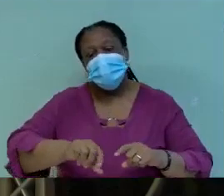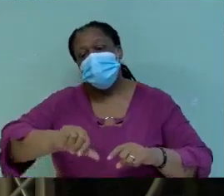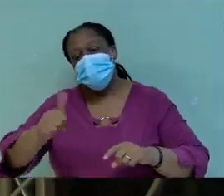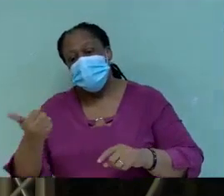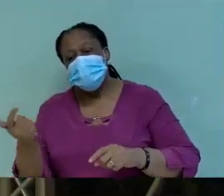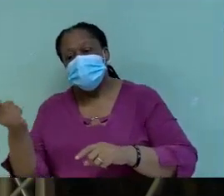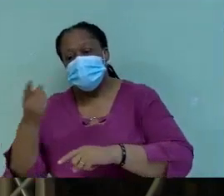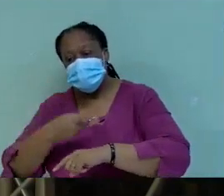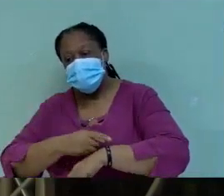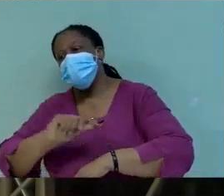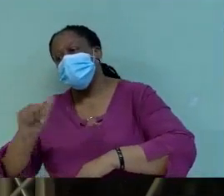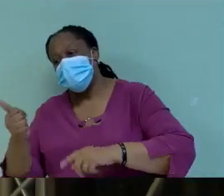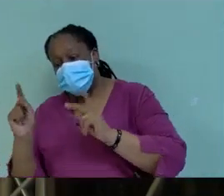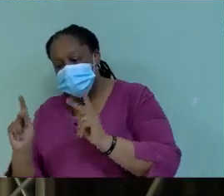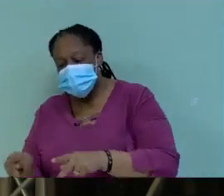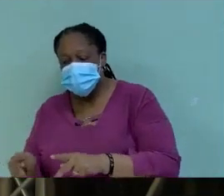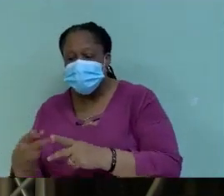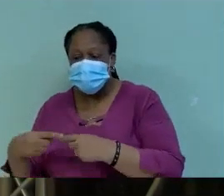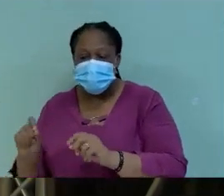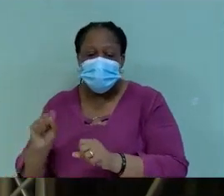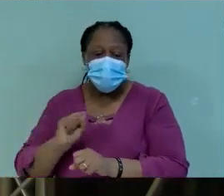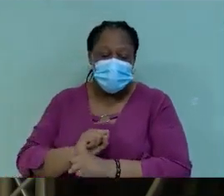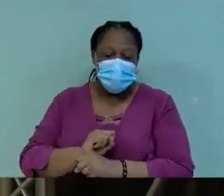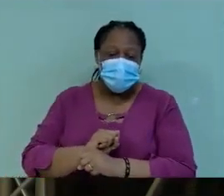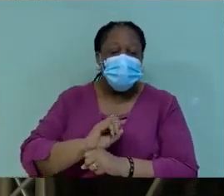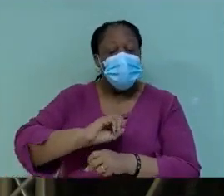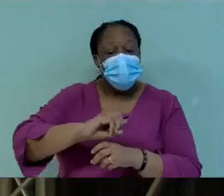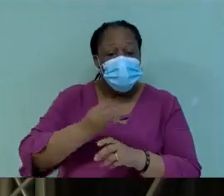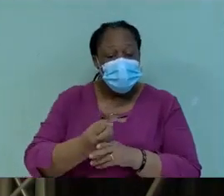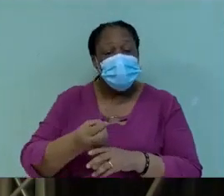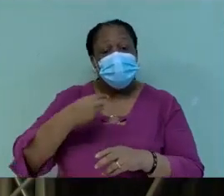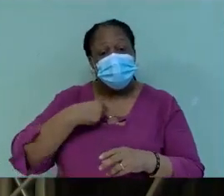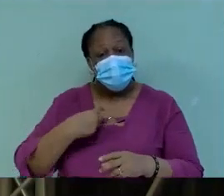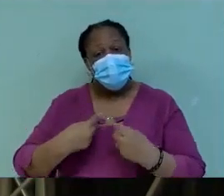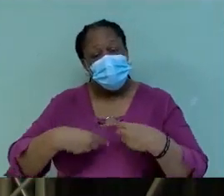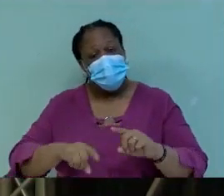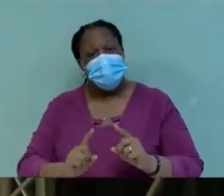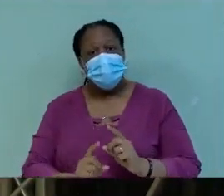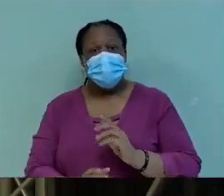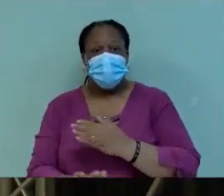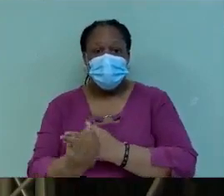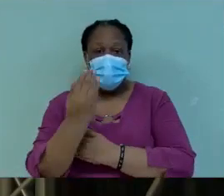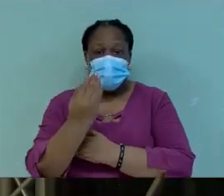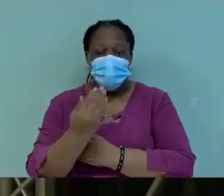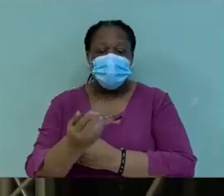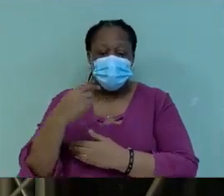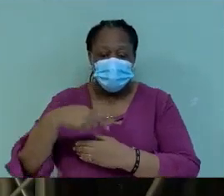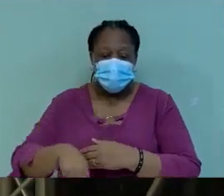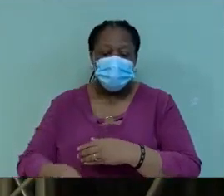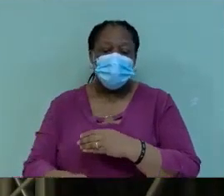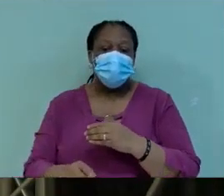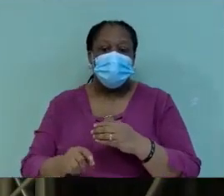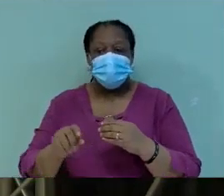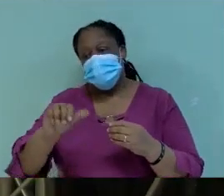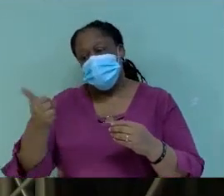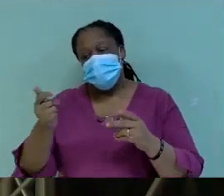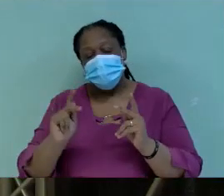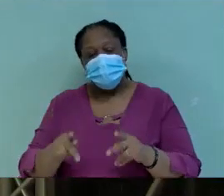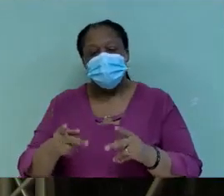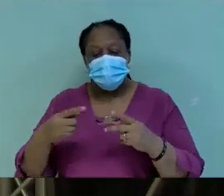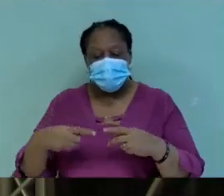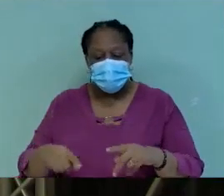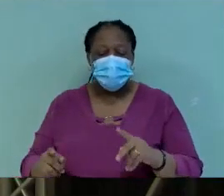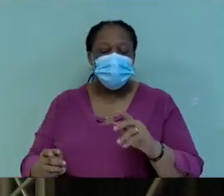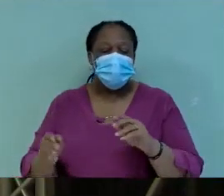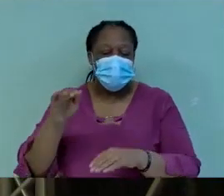to be mindful that at all times, where officers have to be at work, a safe distance of 6 feet must